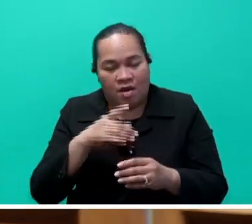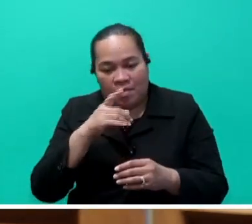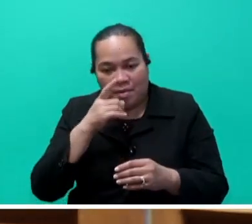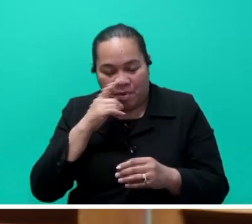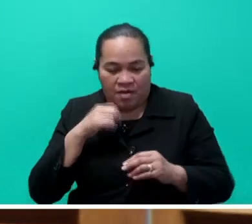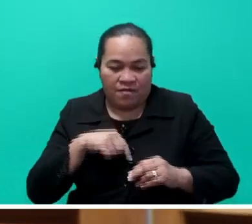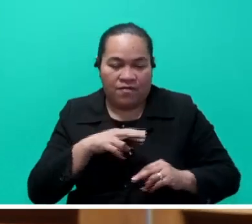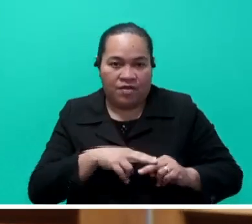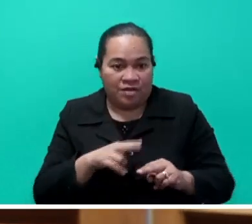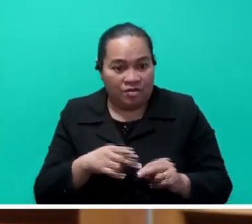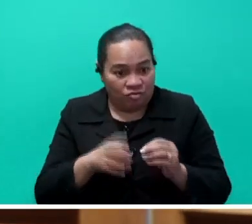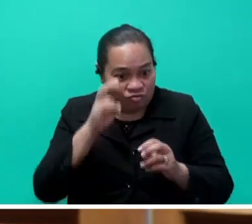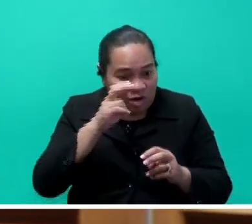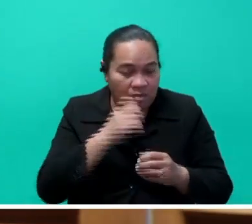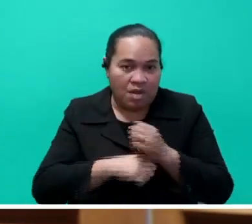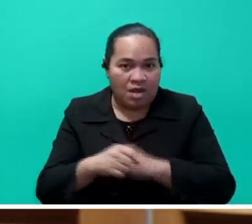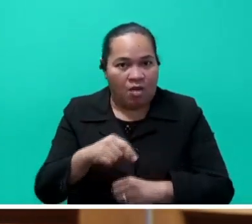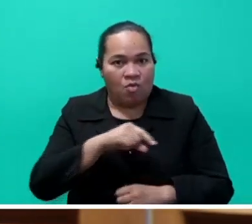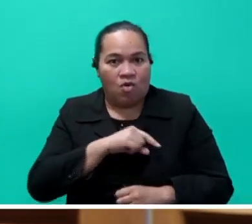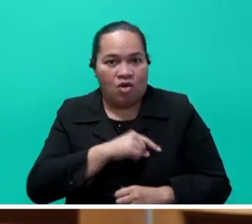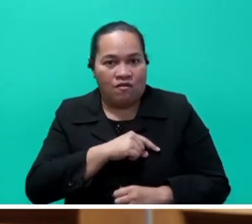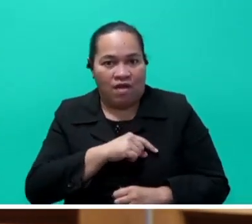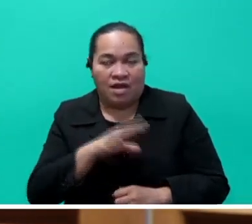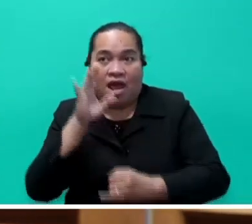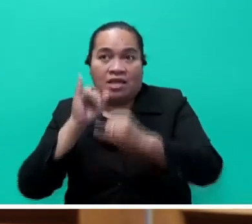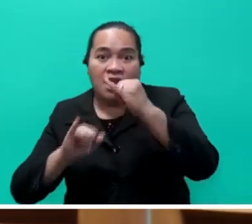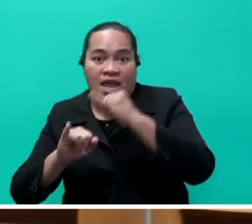also at the international arena.